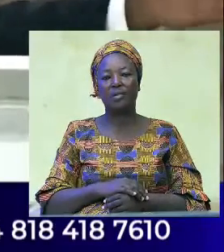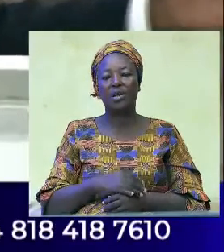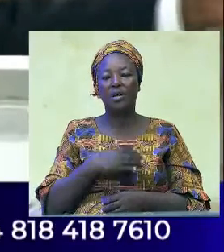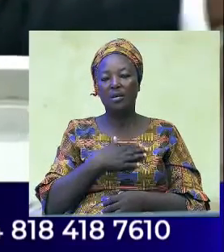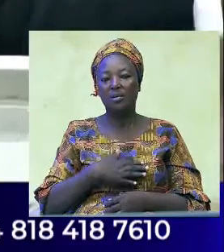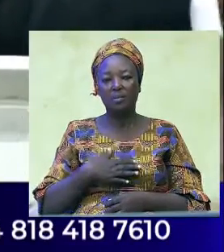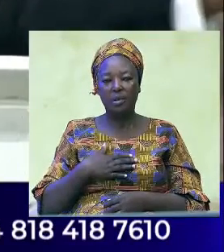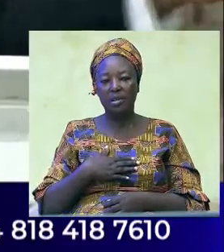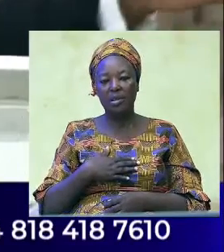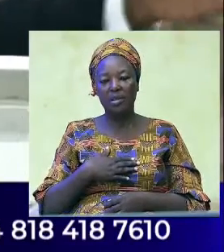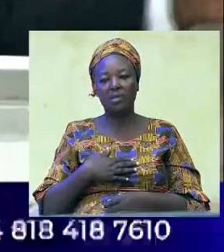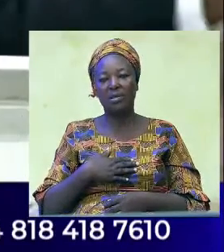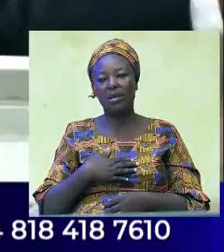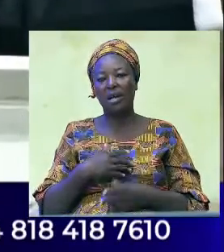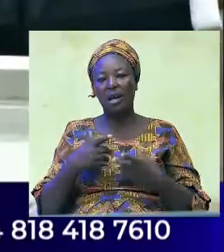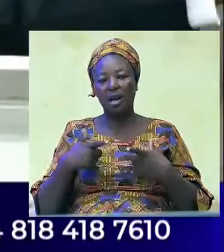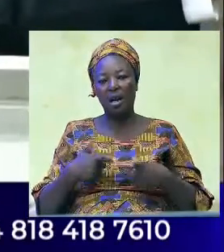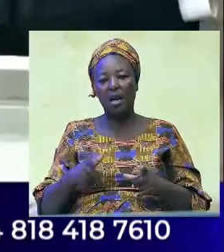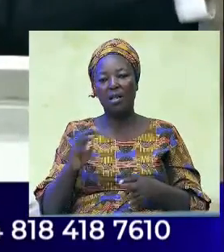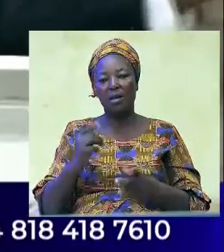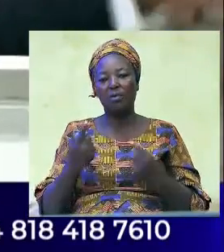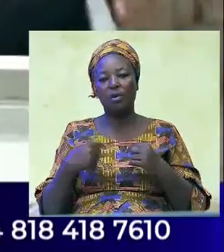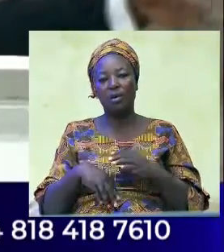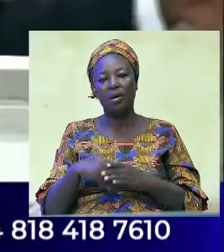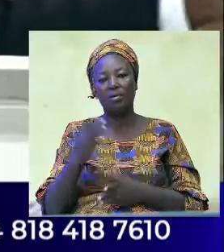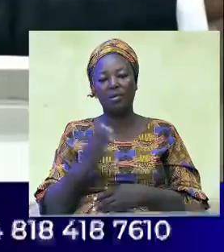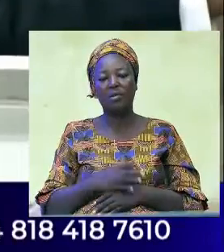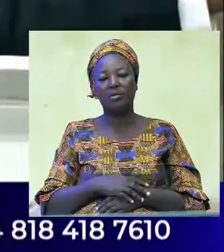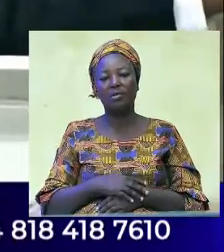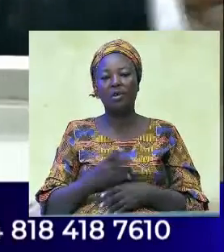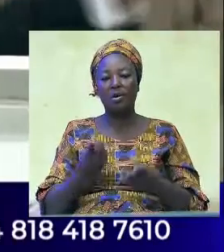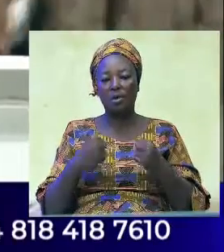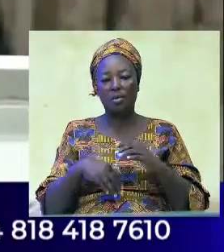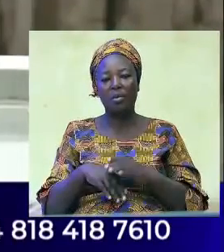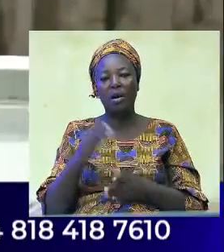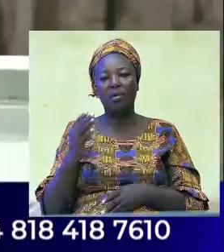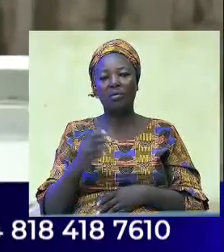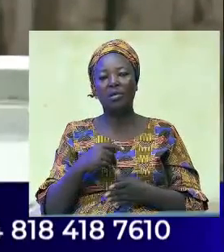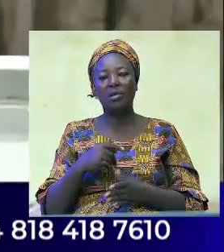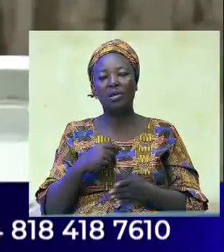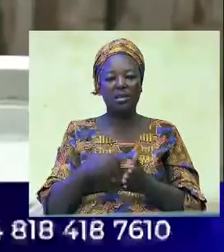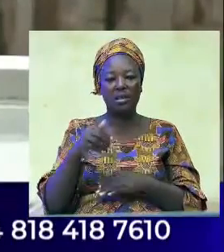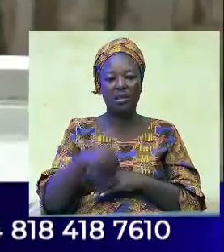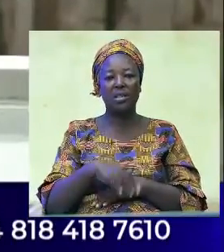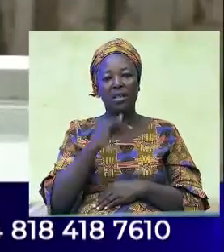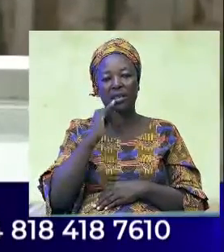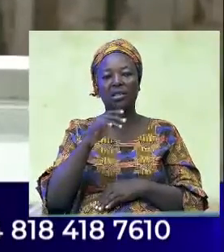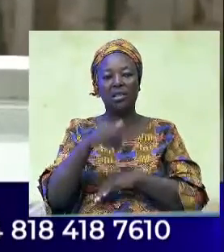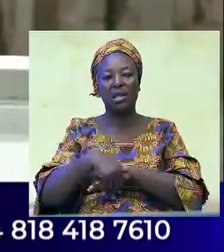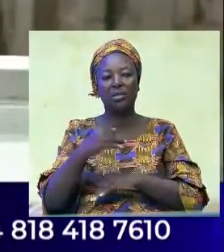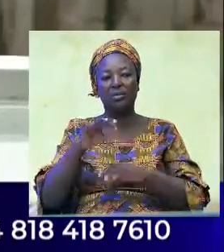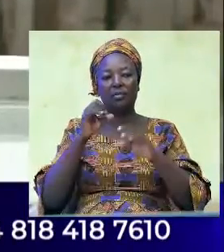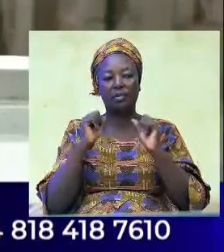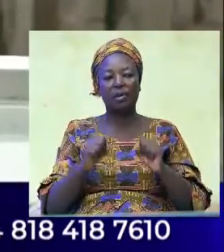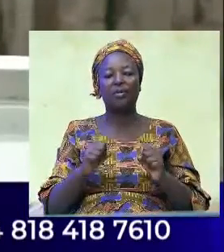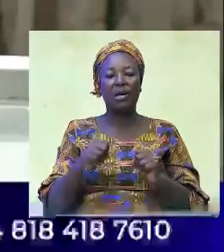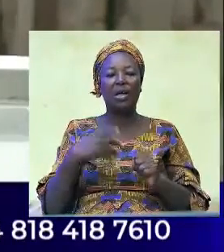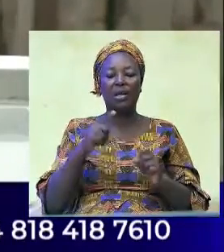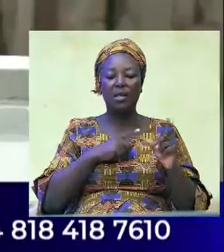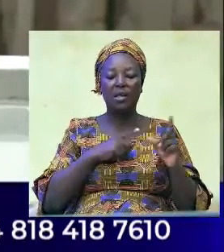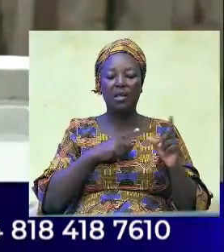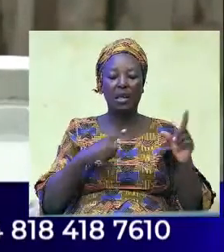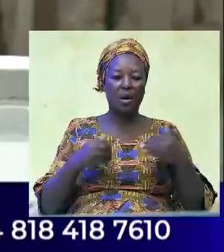please. Don't block the aisles. Don't block the aisles. Make way. Let them come. Come